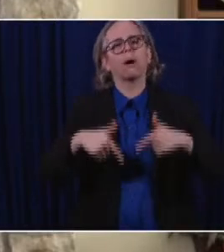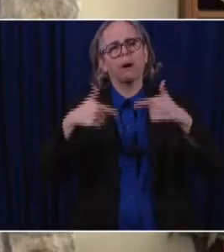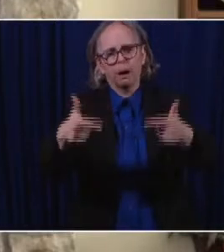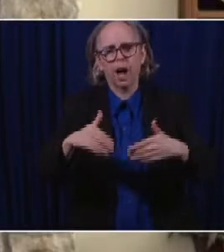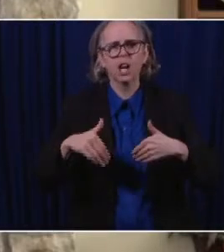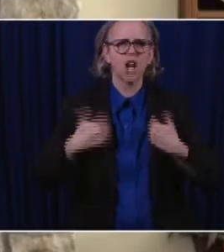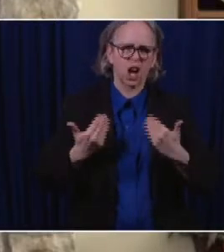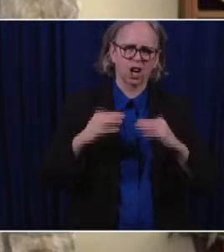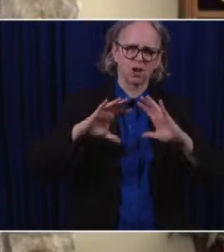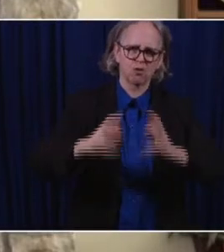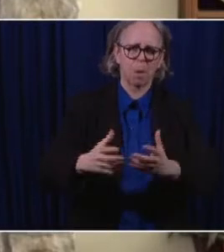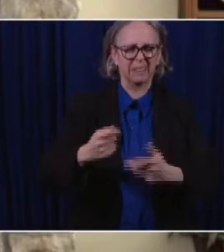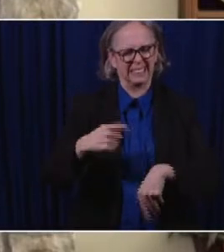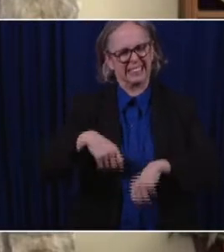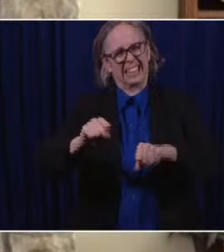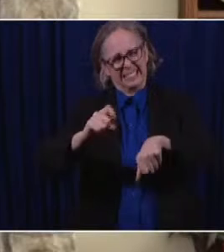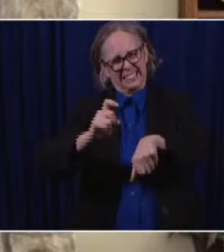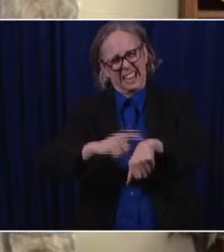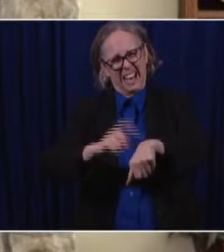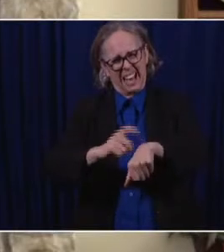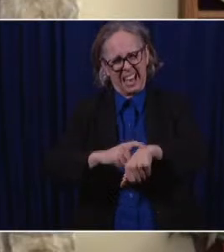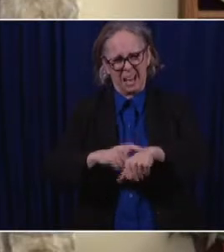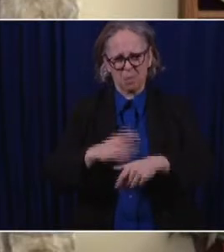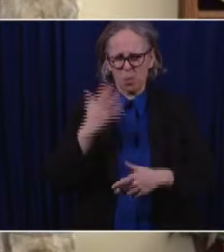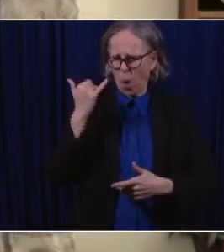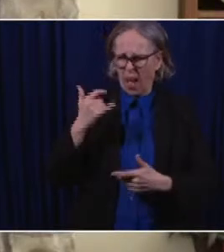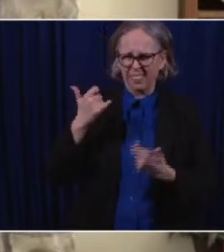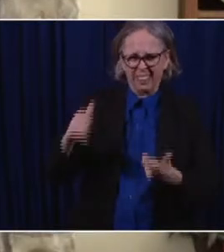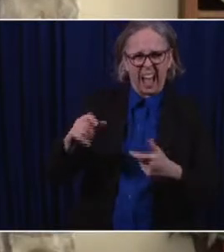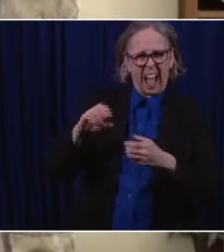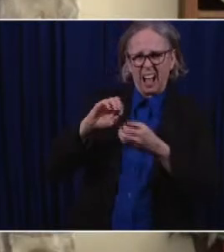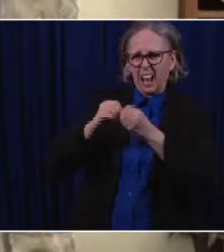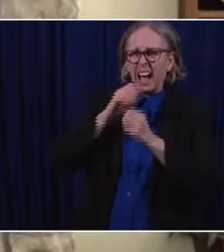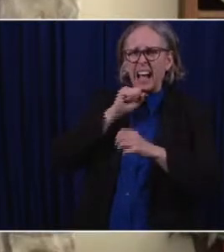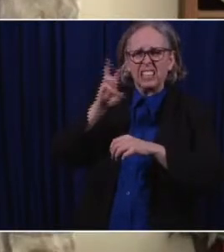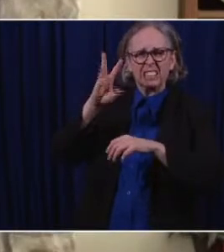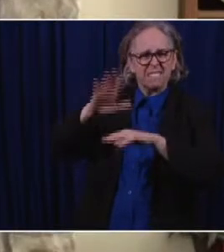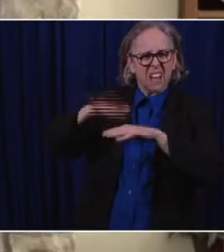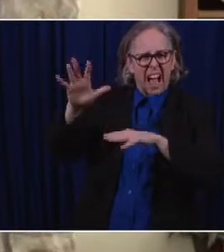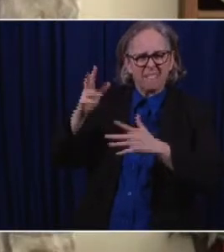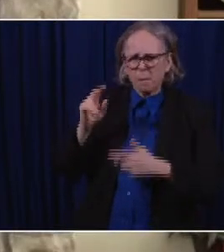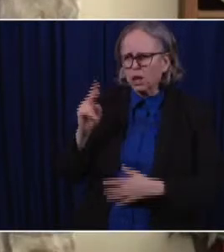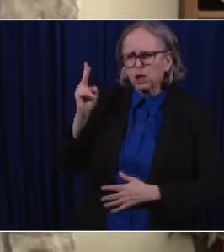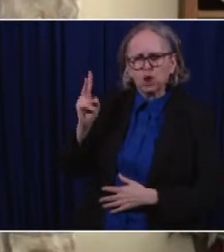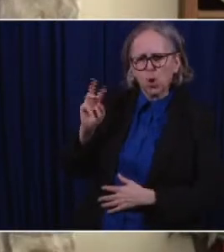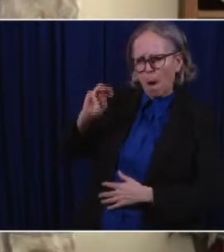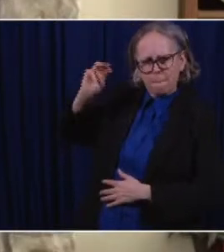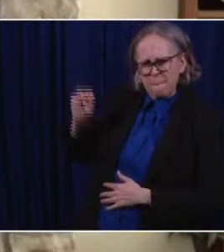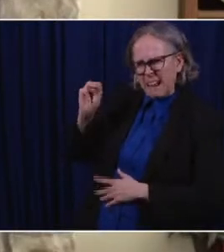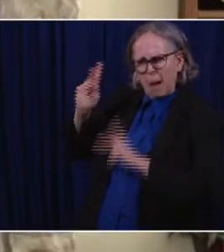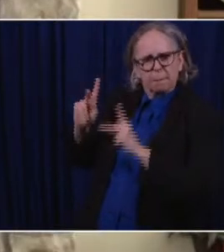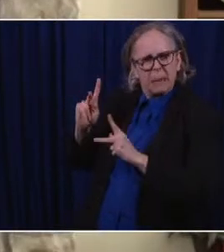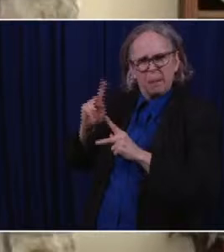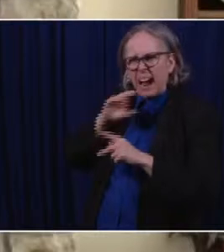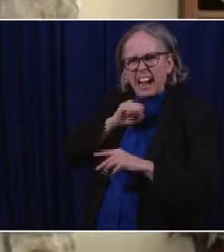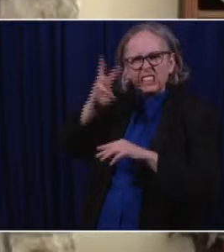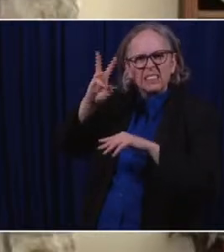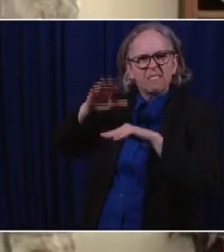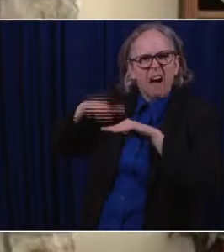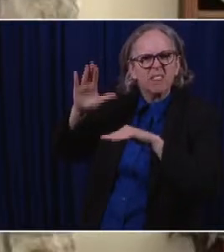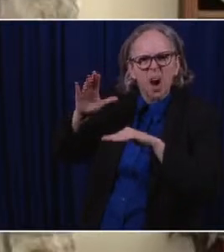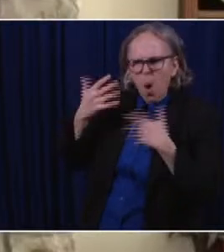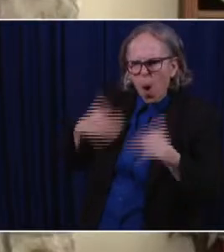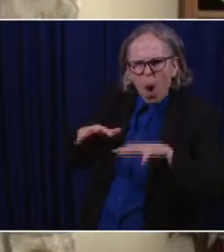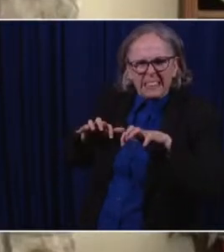while. There's about 2 million people who would be eligible in the 65 years of age and older. And we're